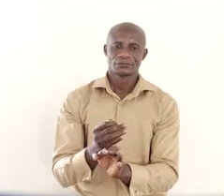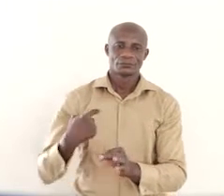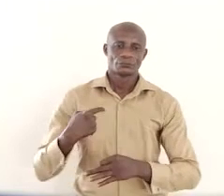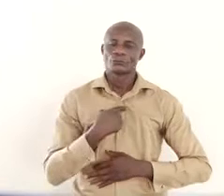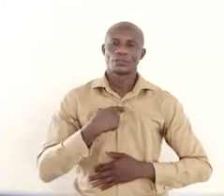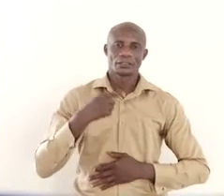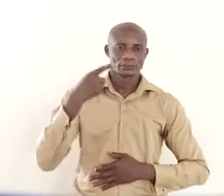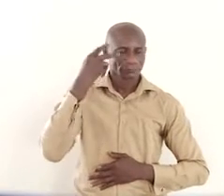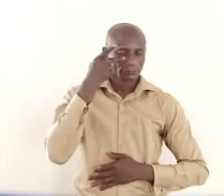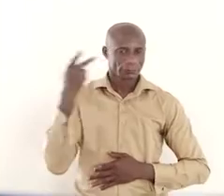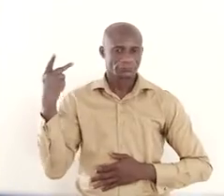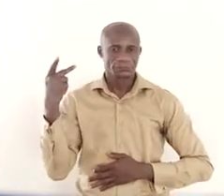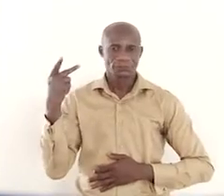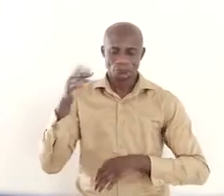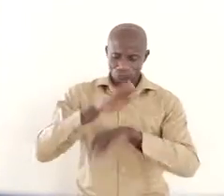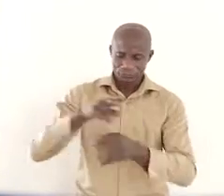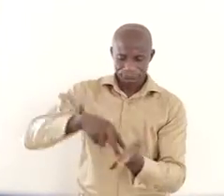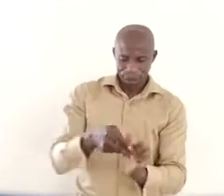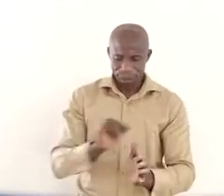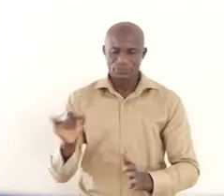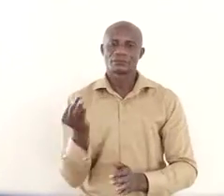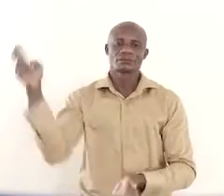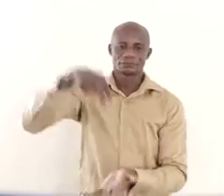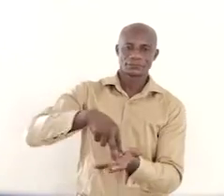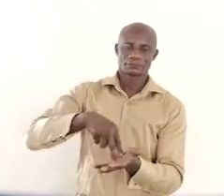We reflect today on the meaning of the resurrection.